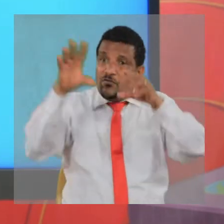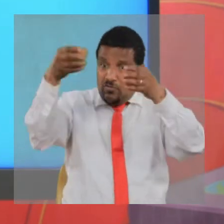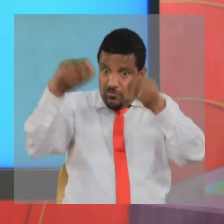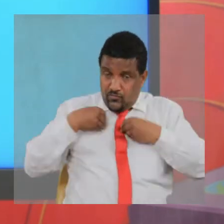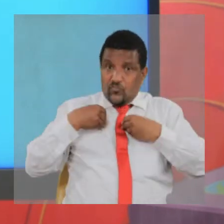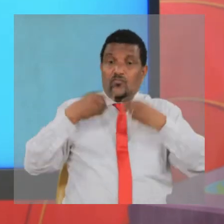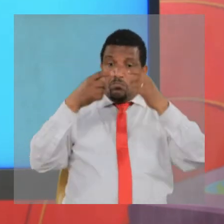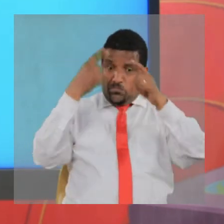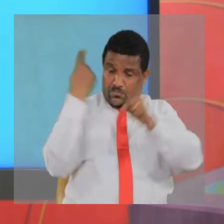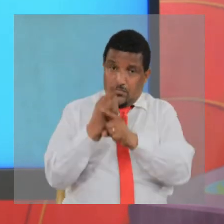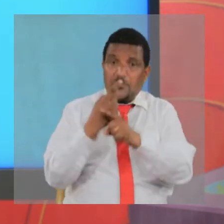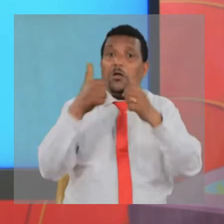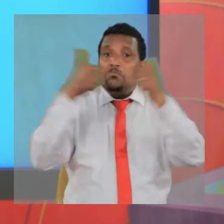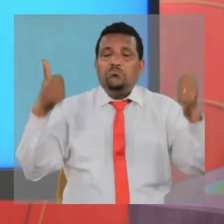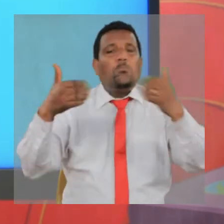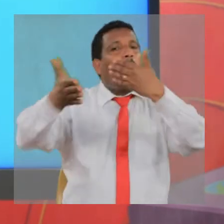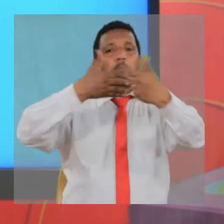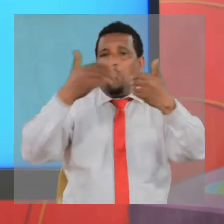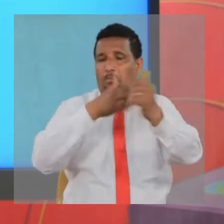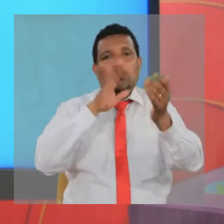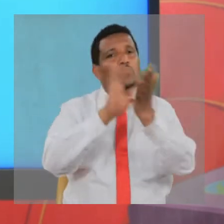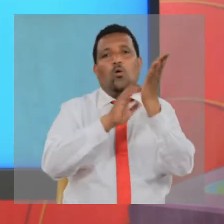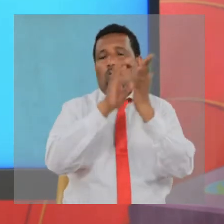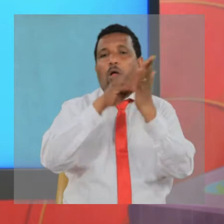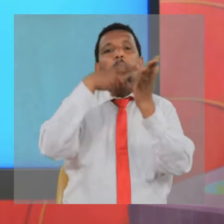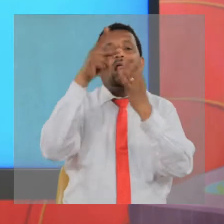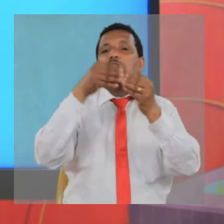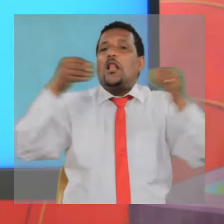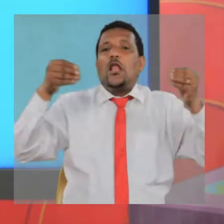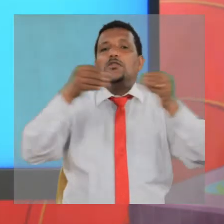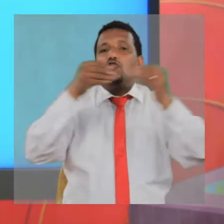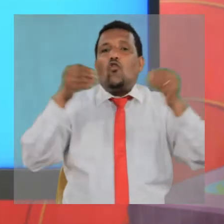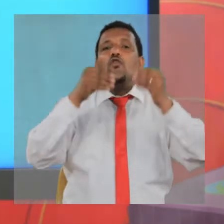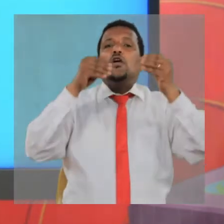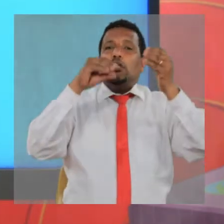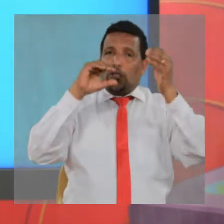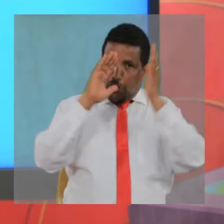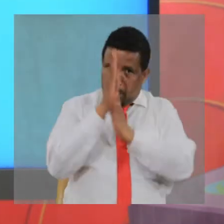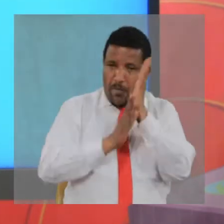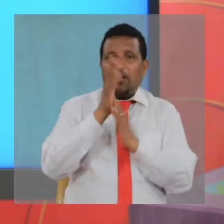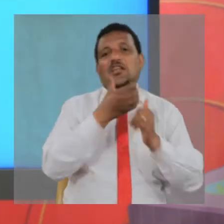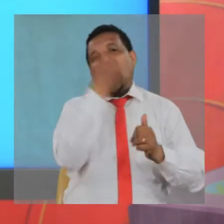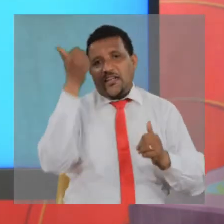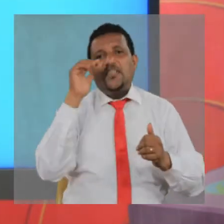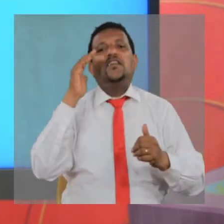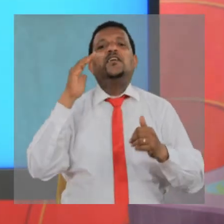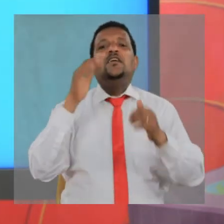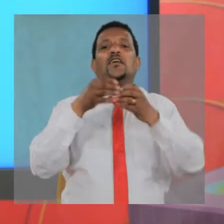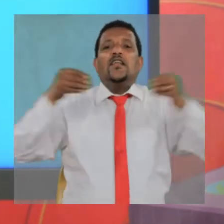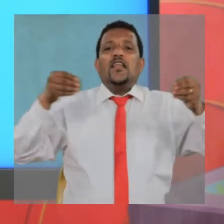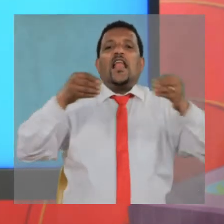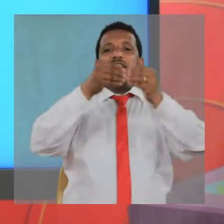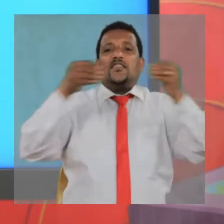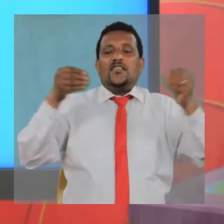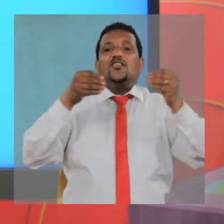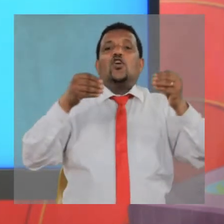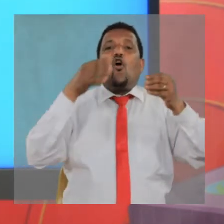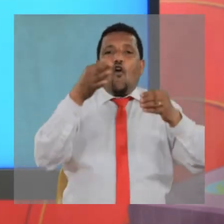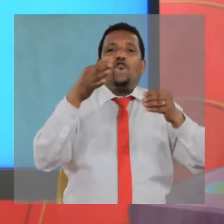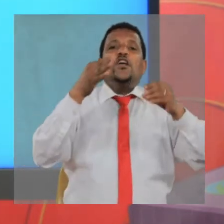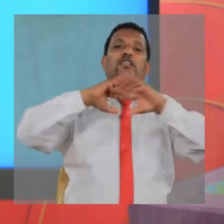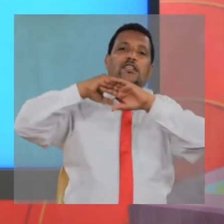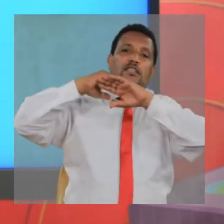correctly, it's so simple to calculate the price elasticity of demand and the other types of elasticities of demand and